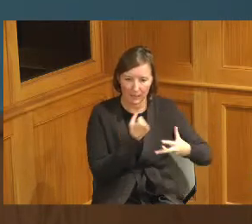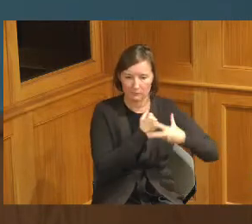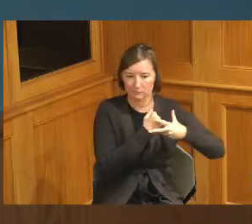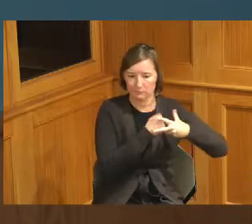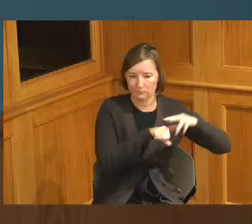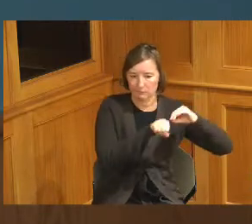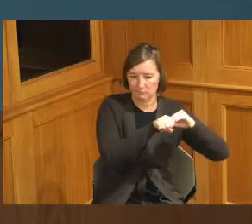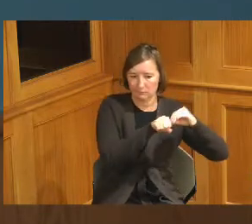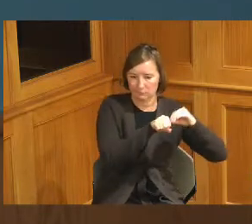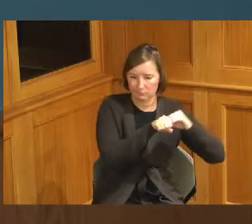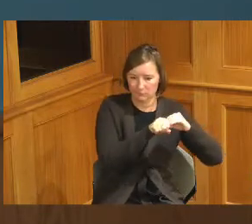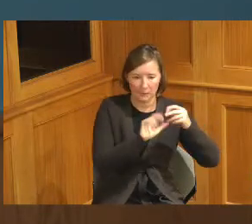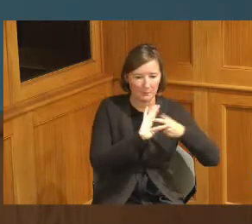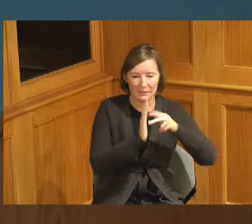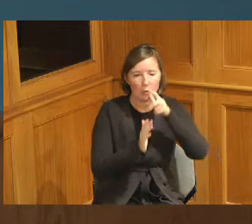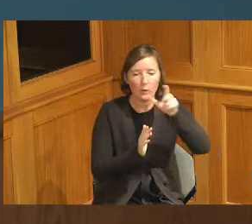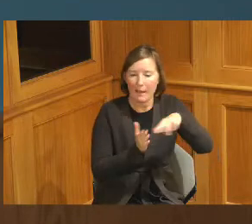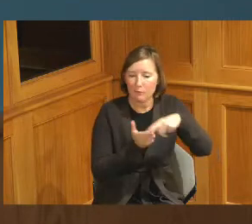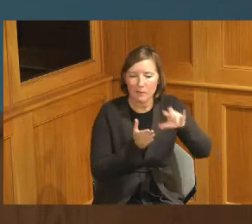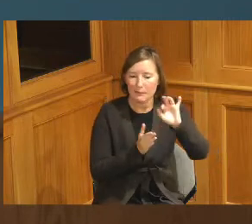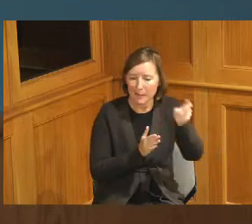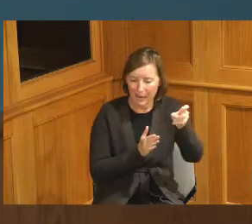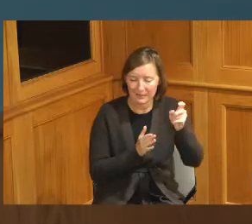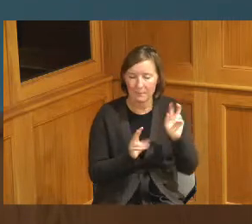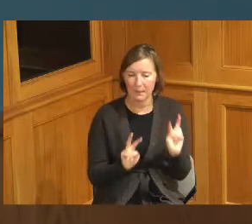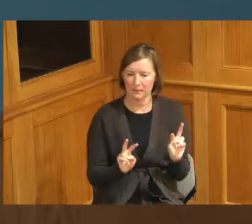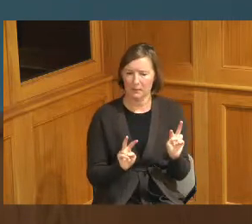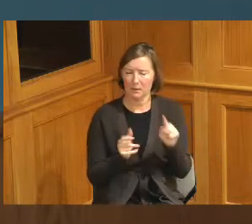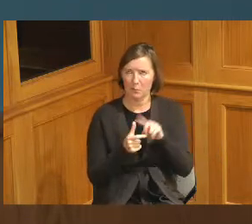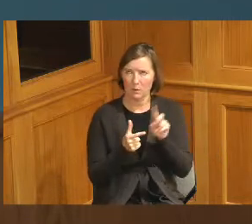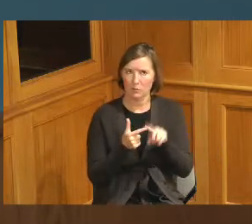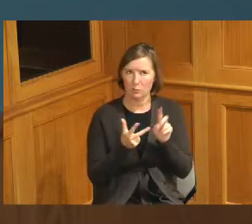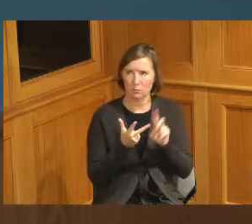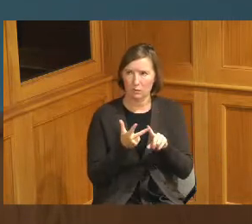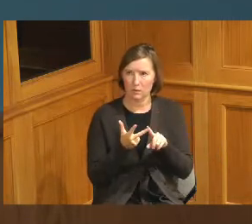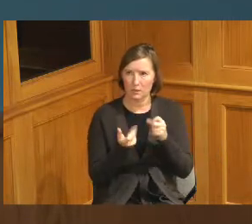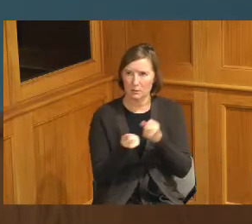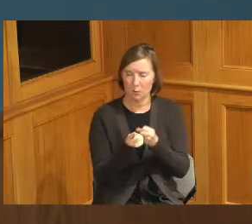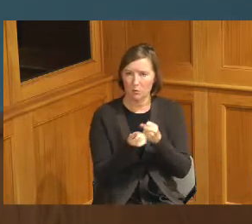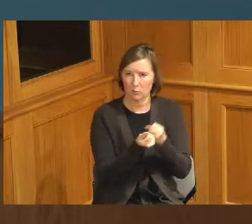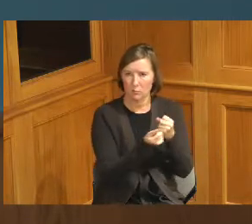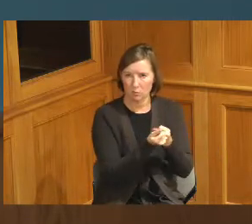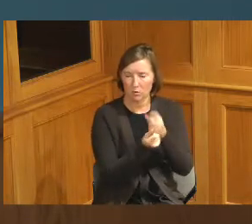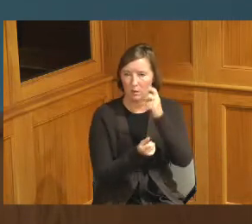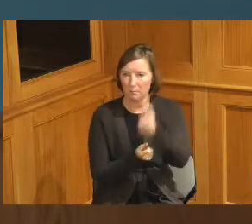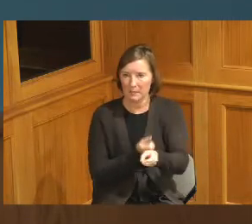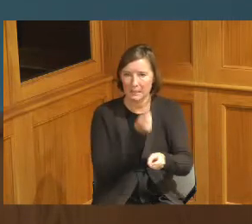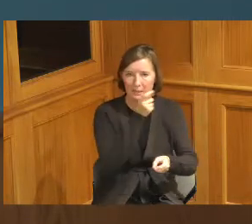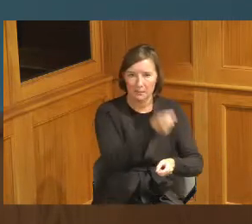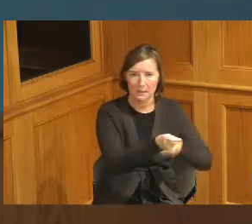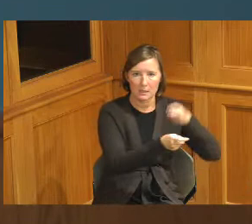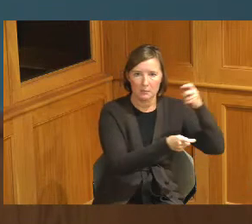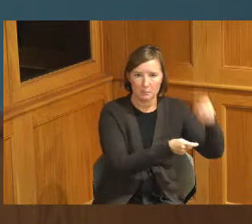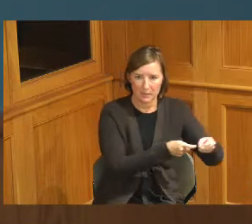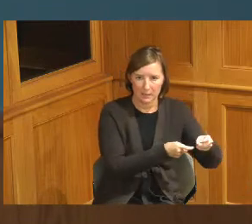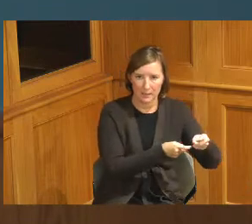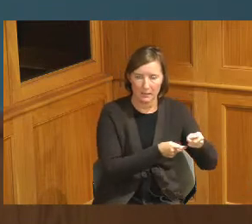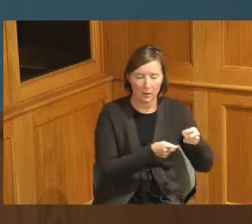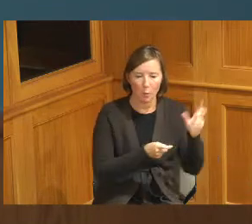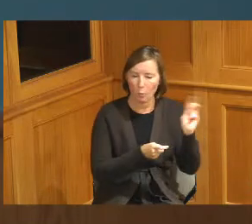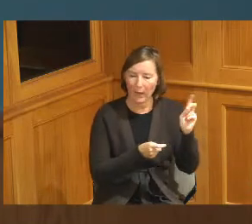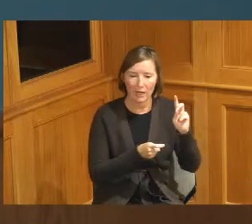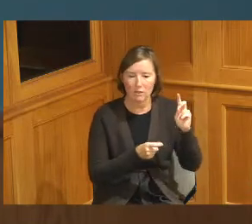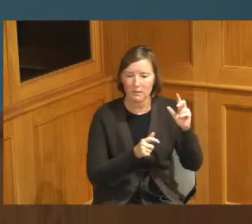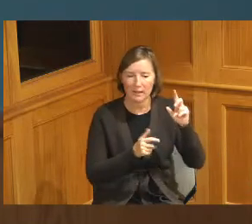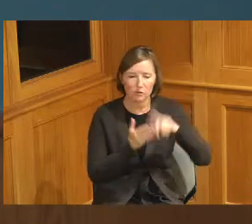no taxes. And I just look at that as 1, 2, 3. There's no checks and balances.